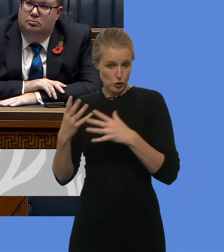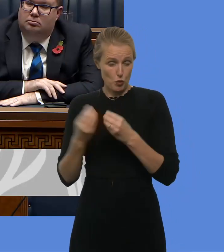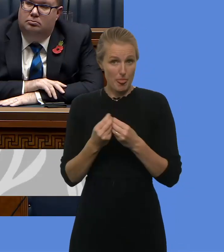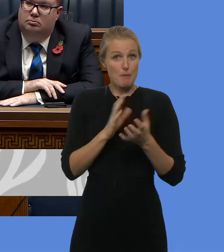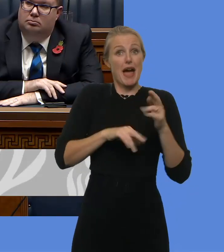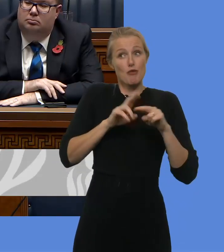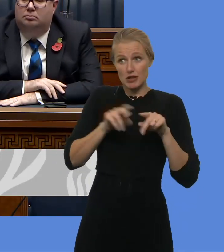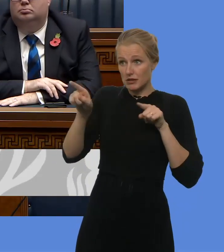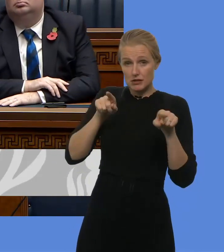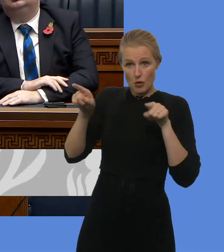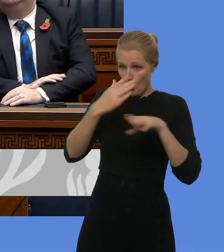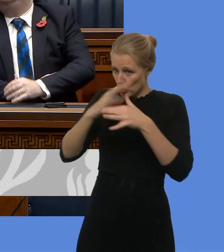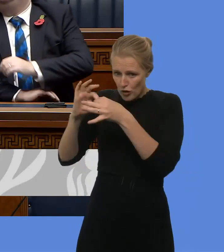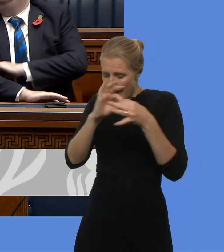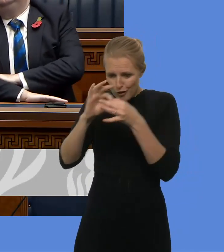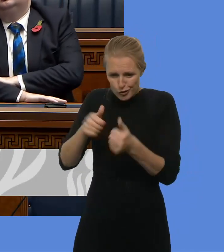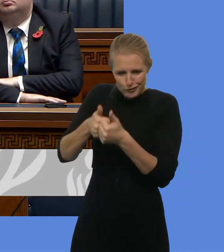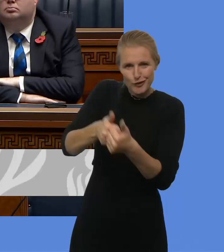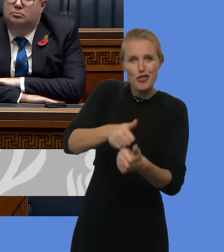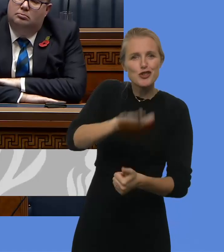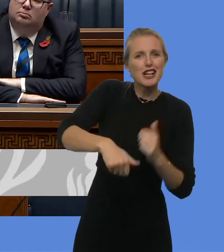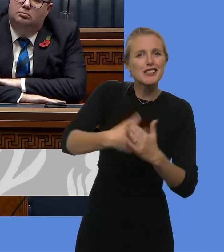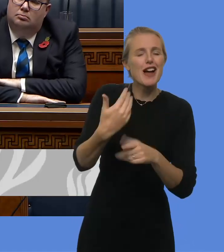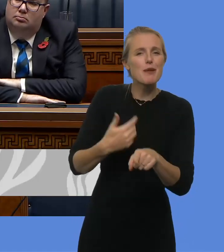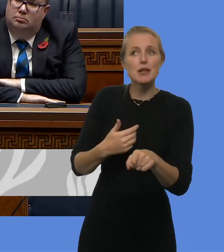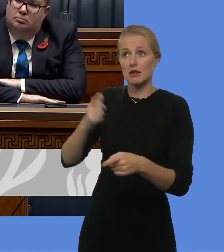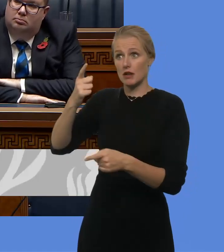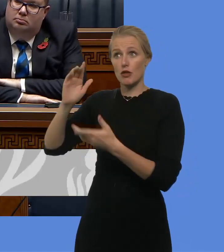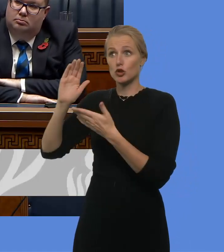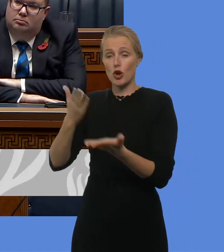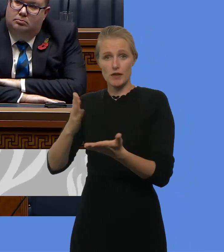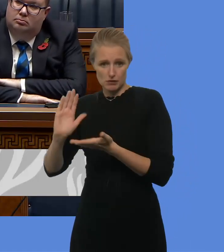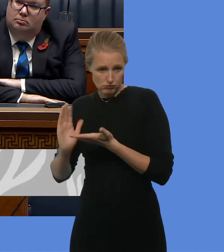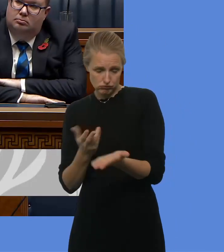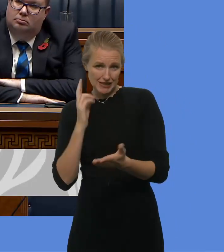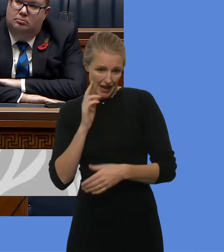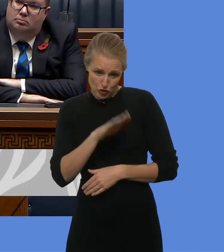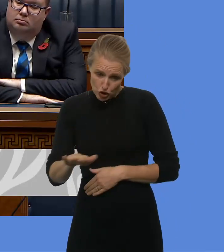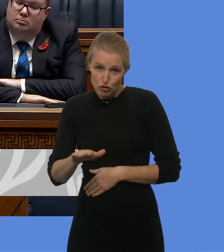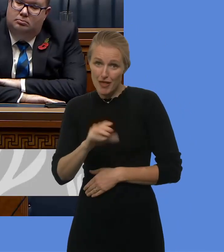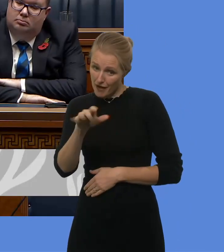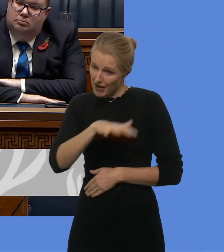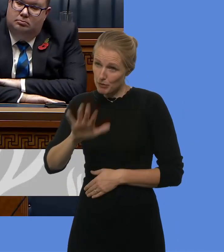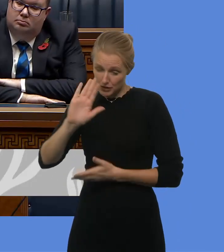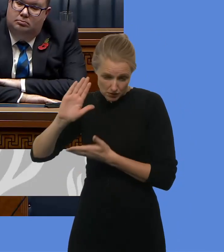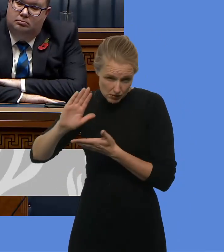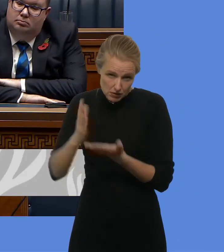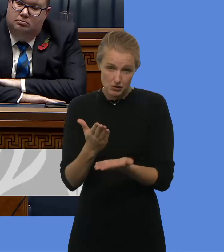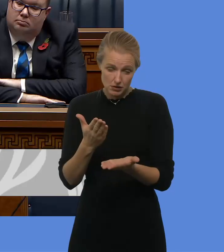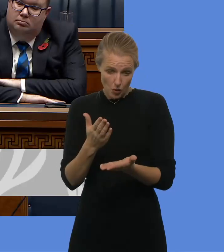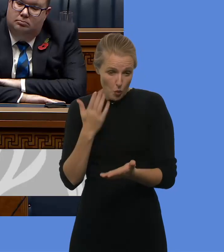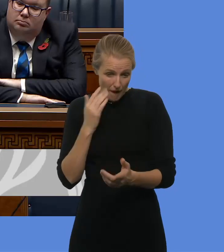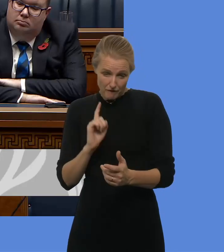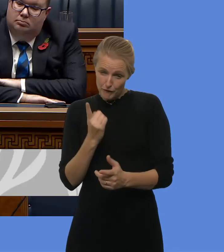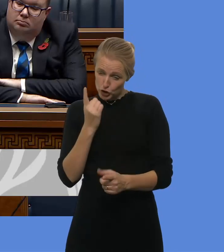them support their child's development. And the service provides support to deaf children and their families from the point of identification in the home and